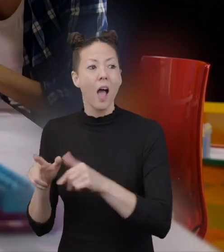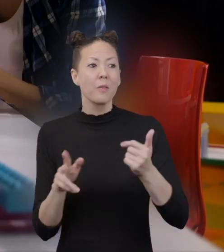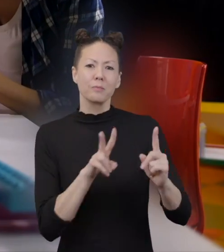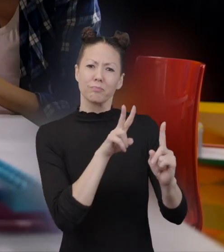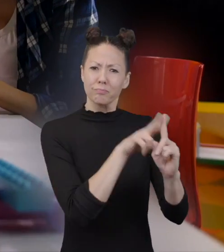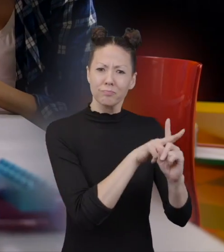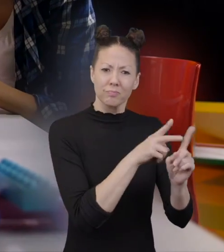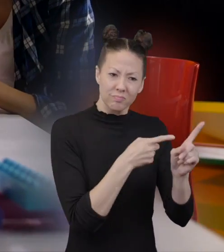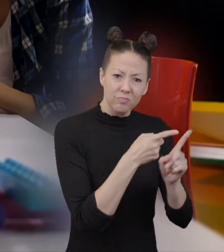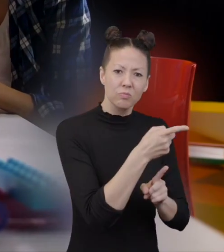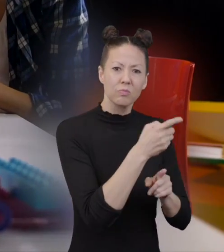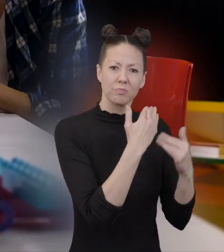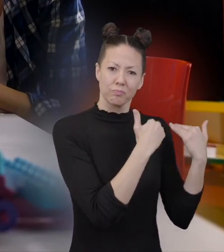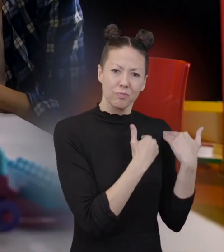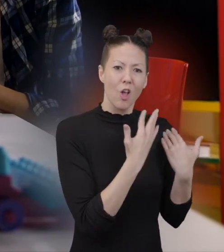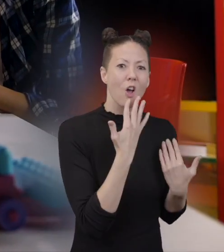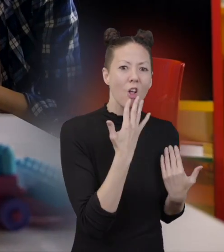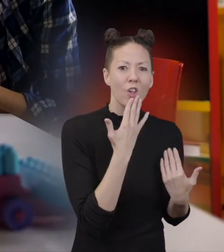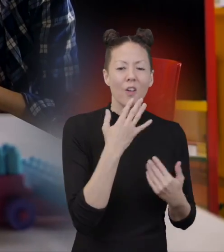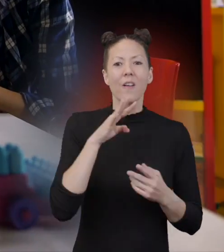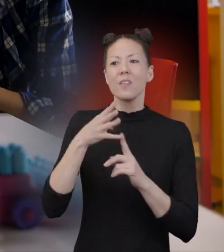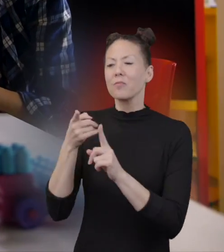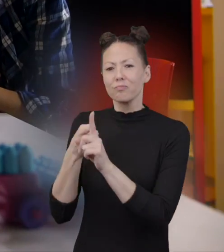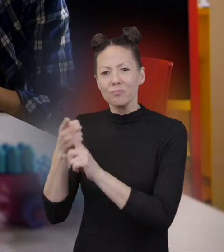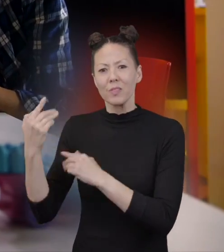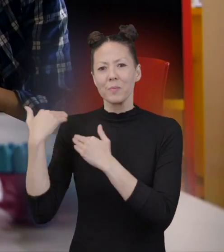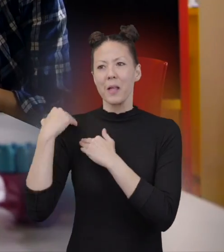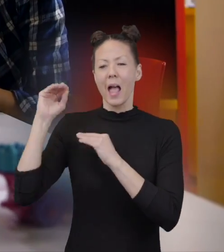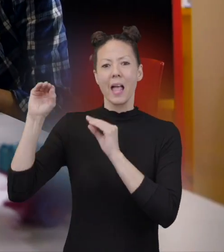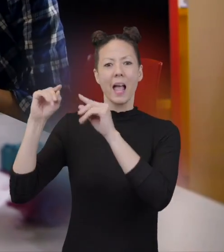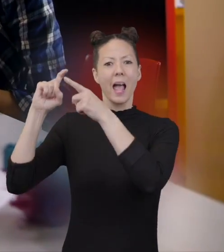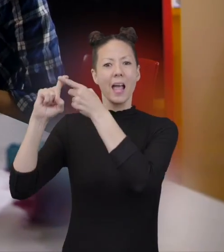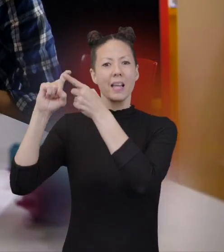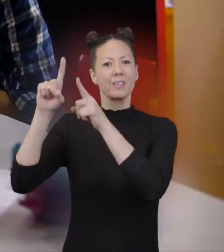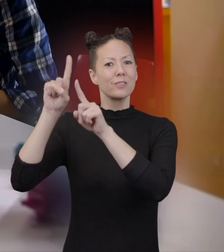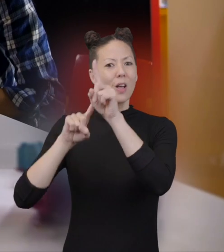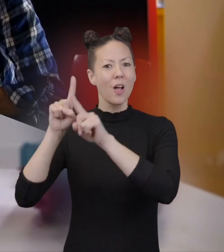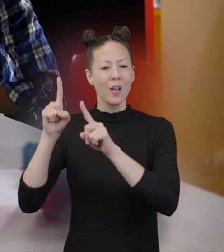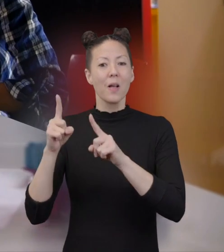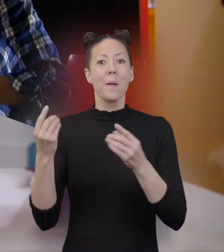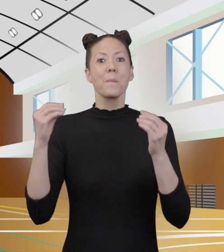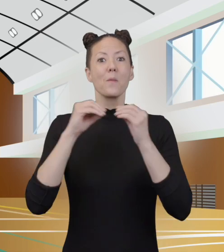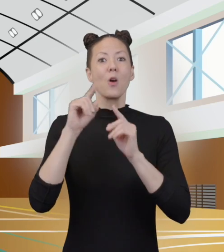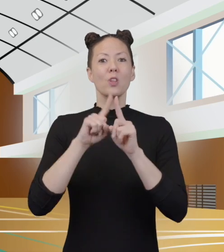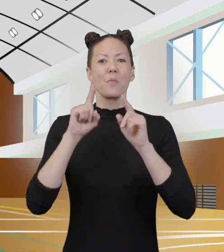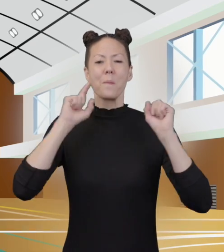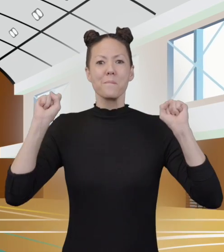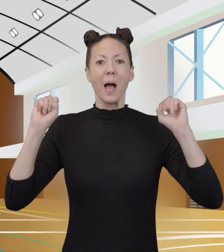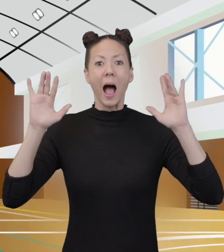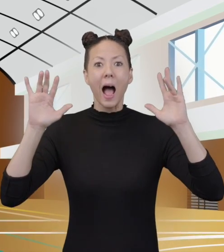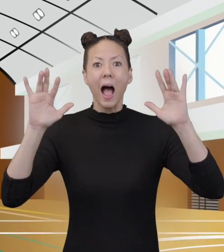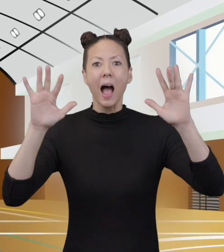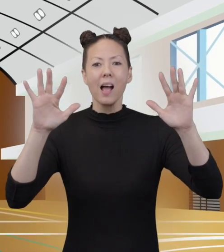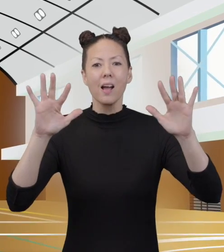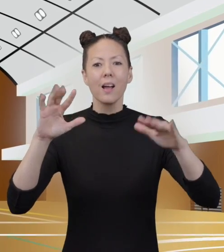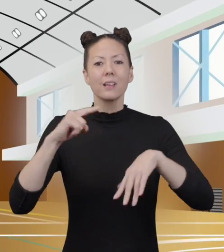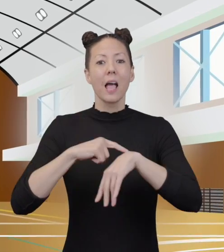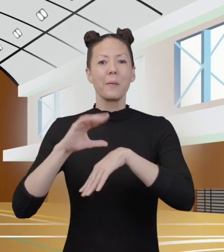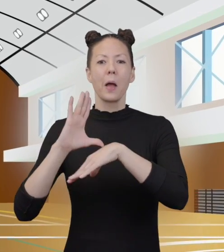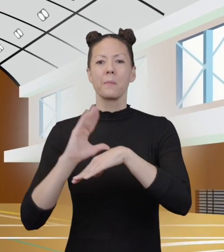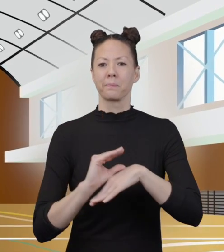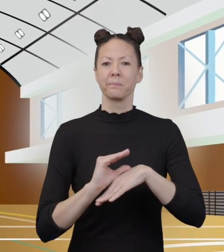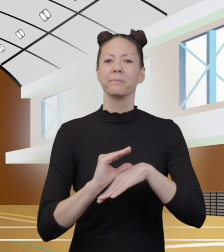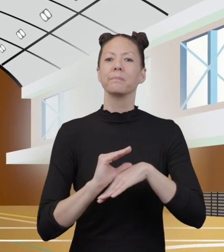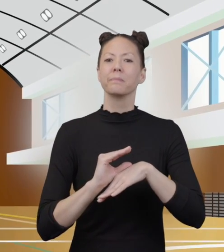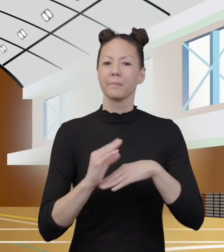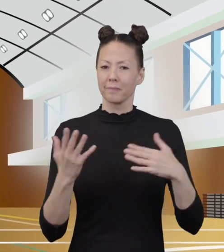another person could color while a fourth could hang the stars up. That way, more stars could be made in less time. you could